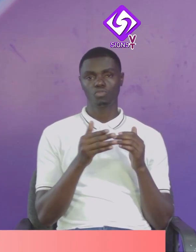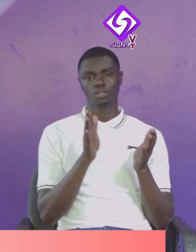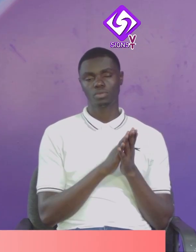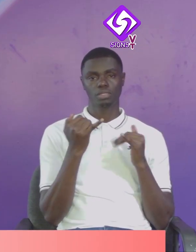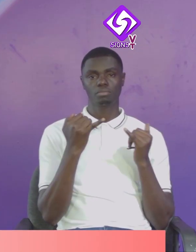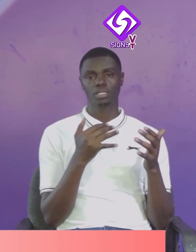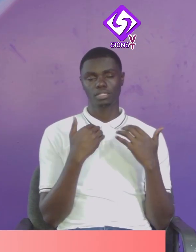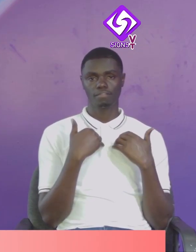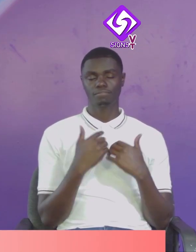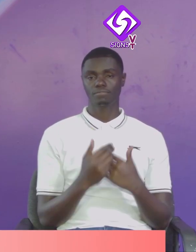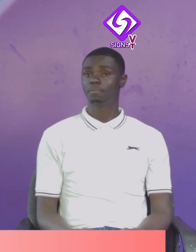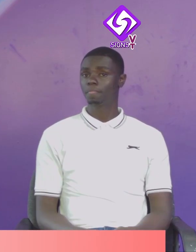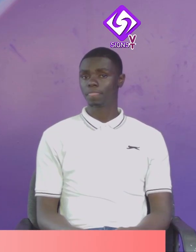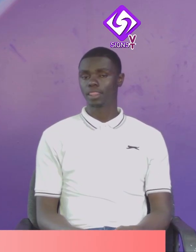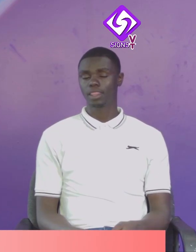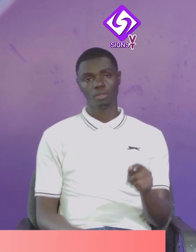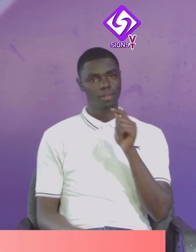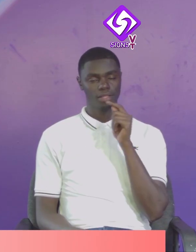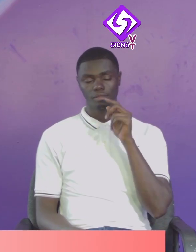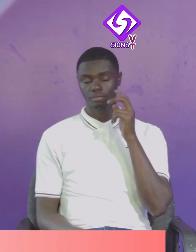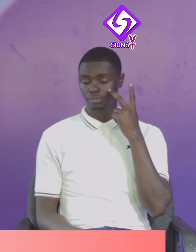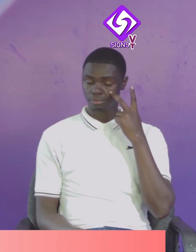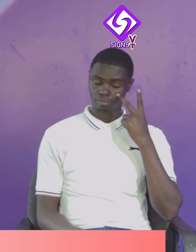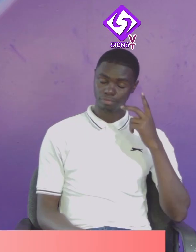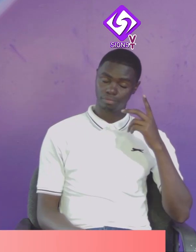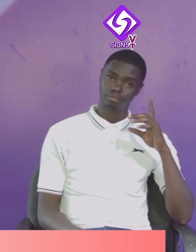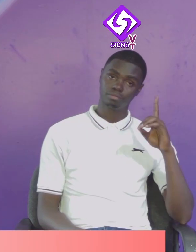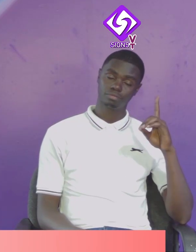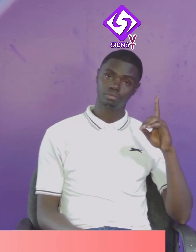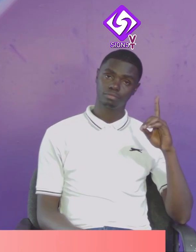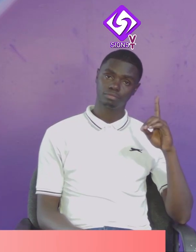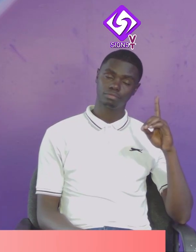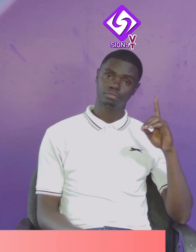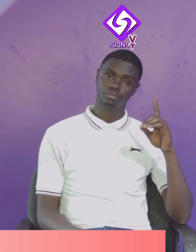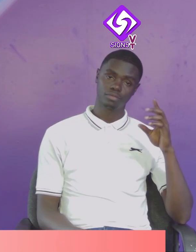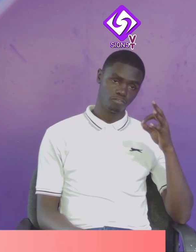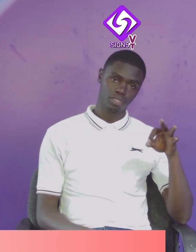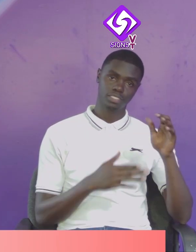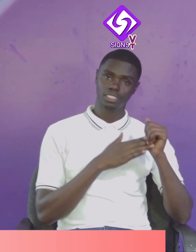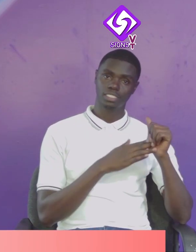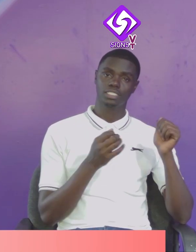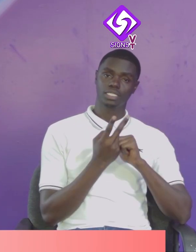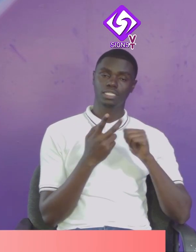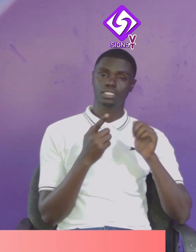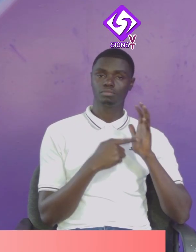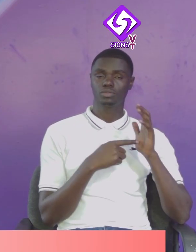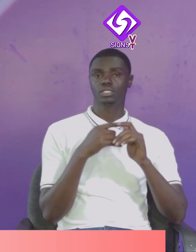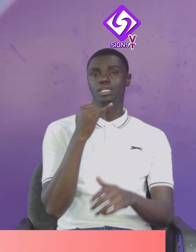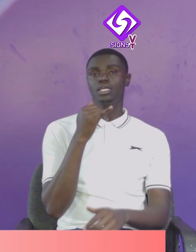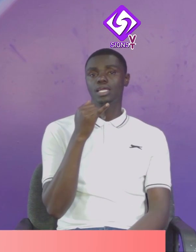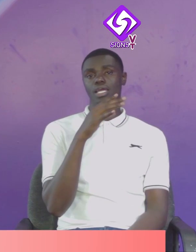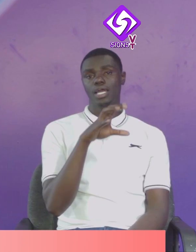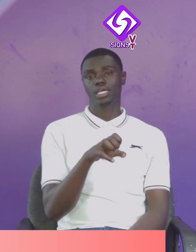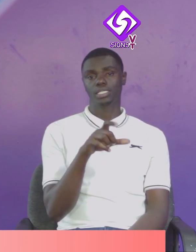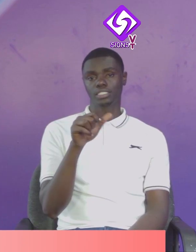they have. And they'll be a threat. But when you look at Group D, for example, France leading with 13 points, Iceland and Ukraine,